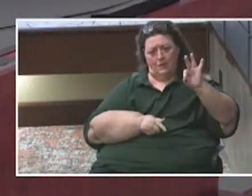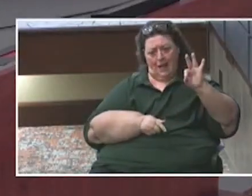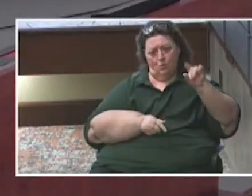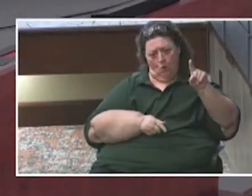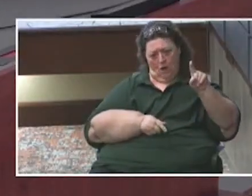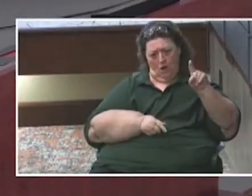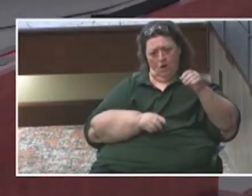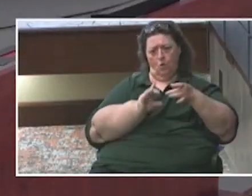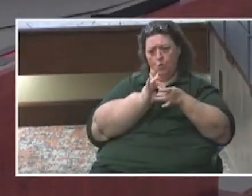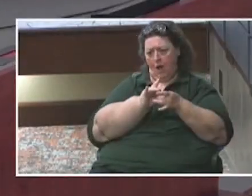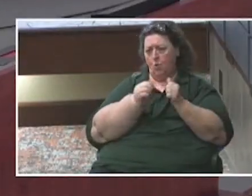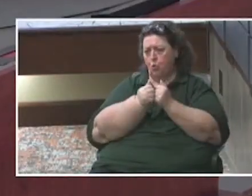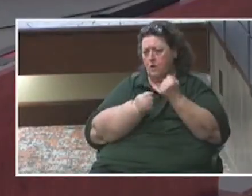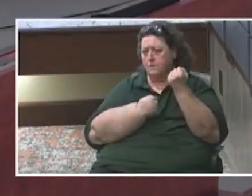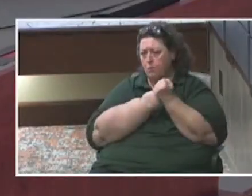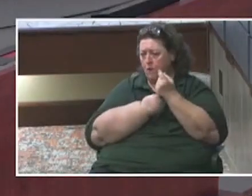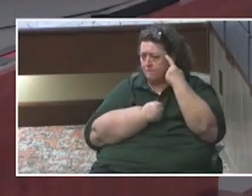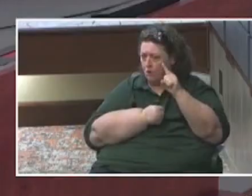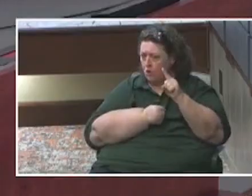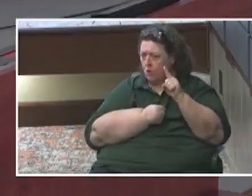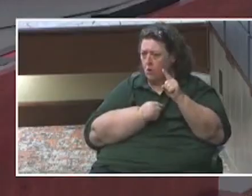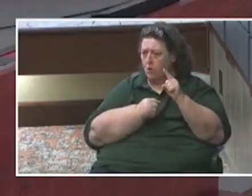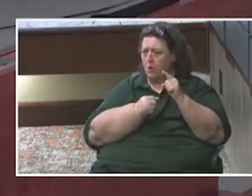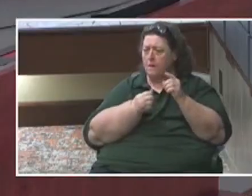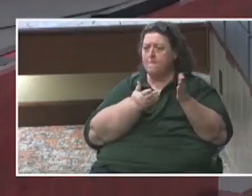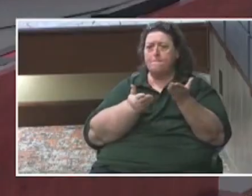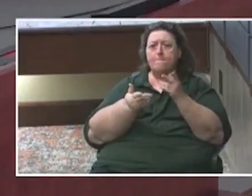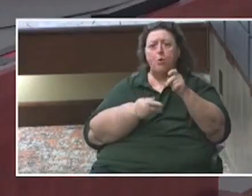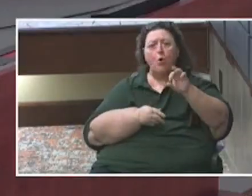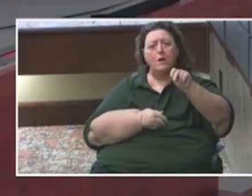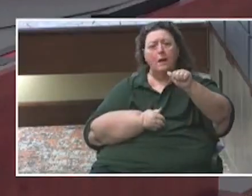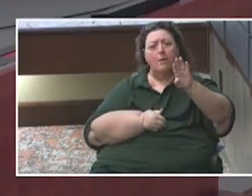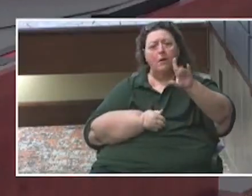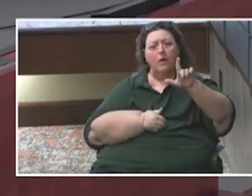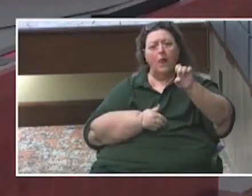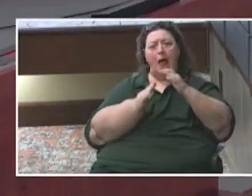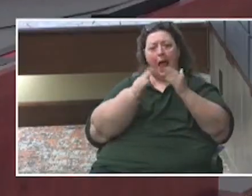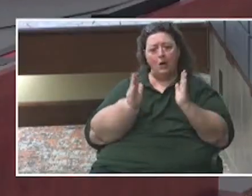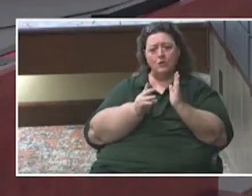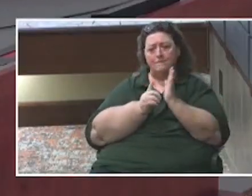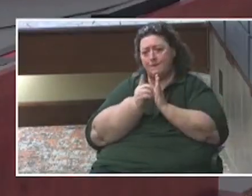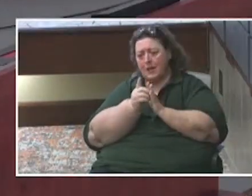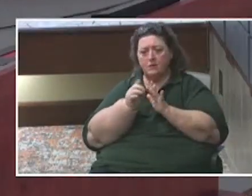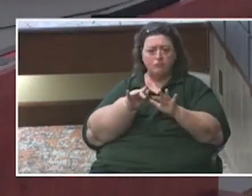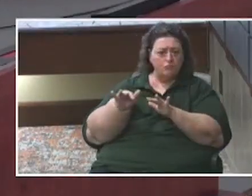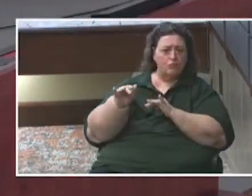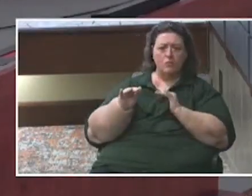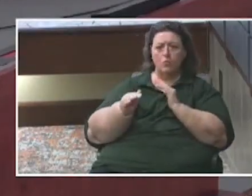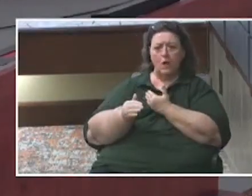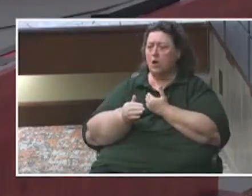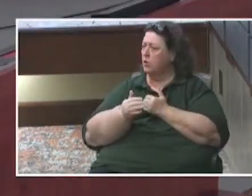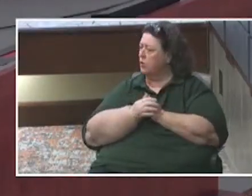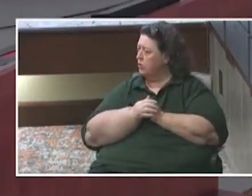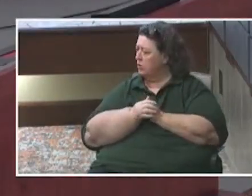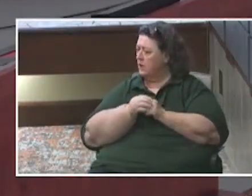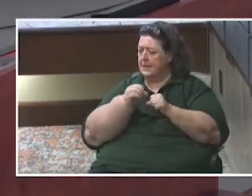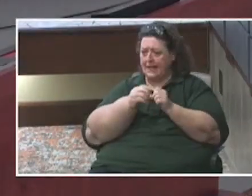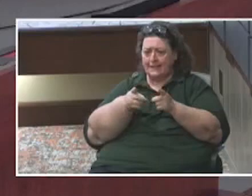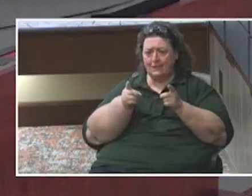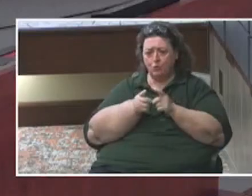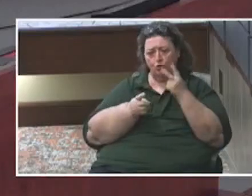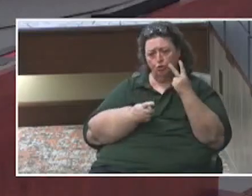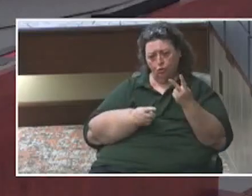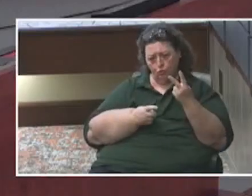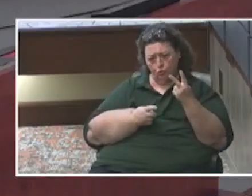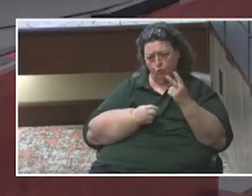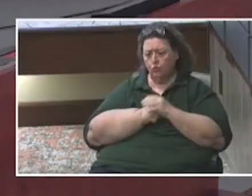2026-091 regarding the support for affordable housing developments and specifically our development in Council District 2,